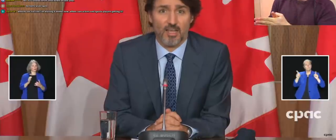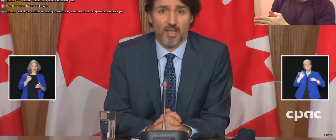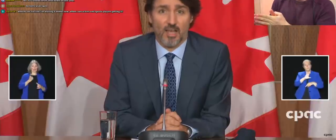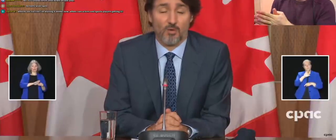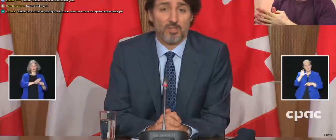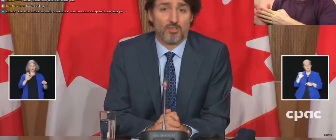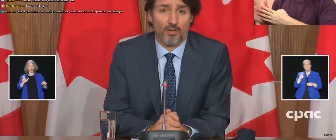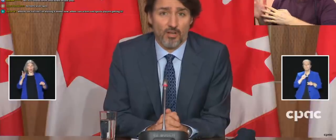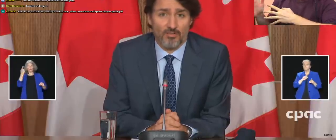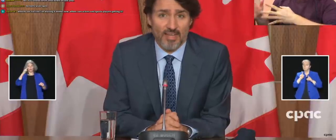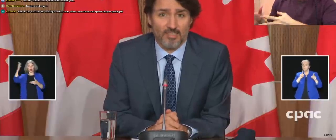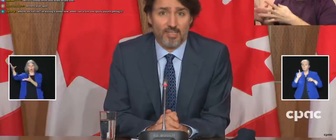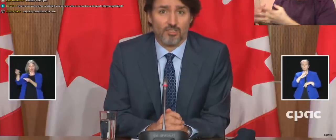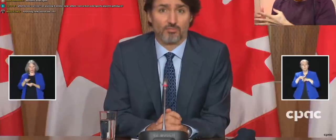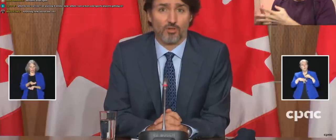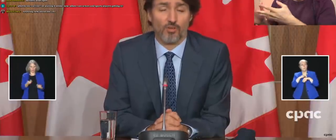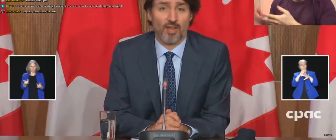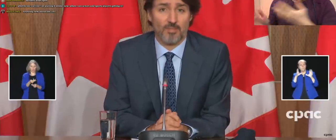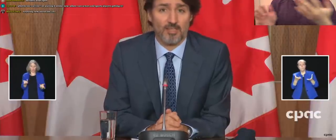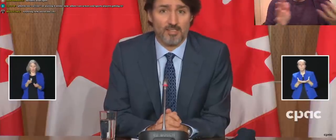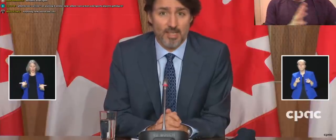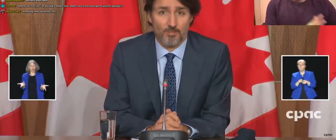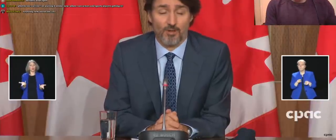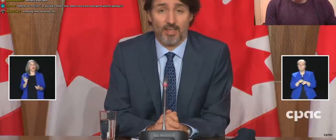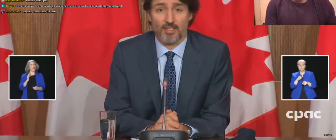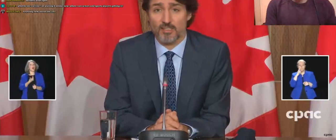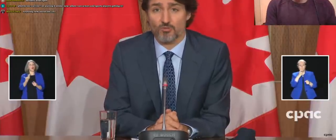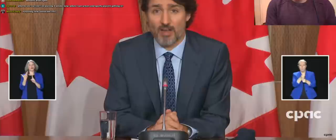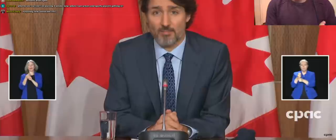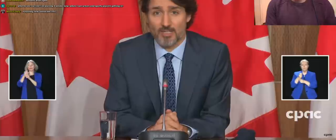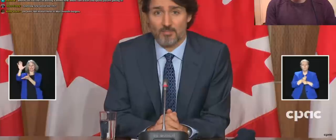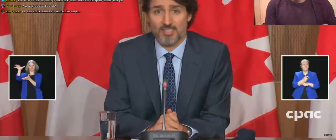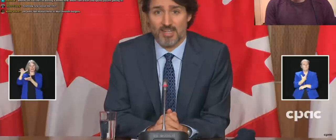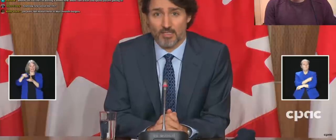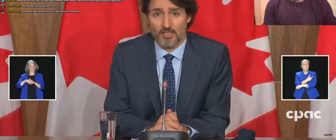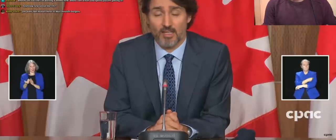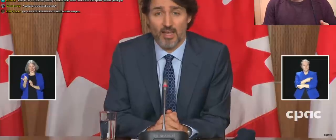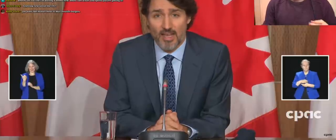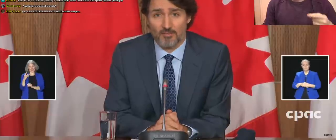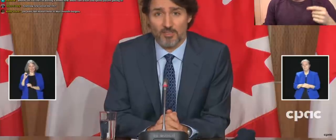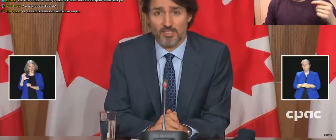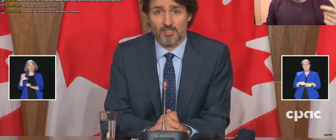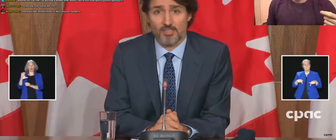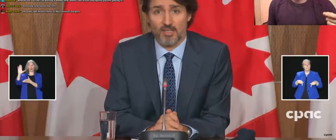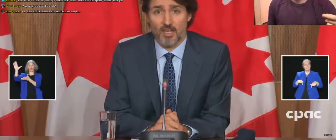this press conference is done, the online version of the bill, Bill C-30, the